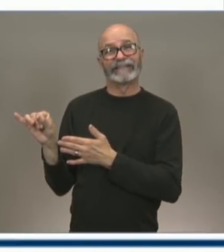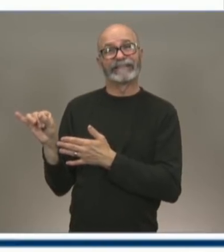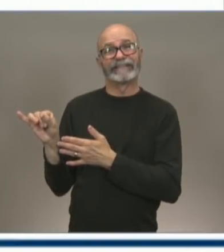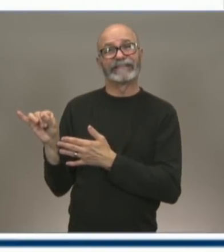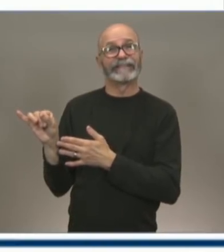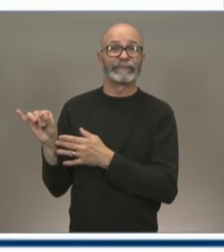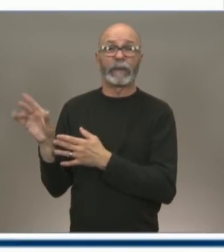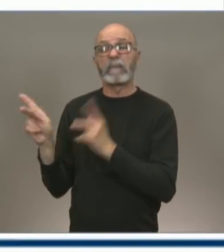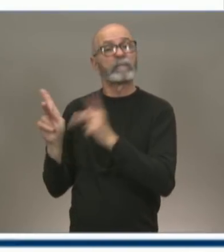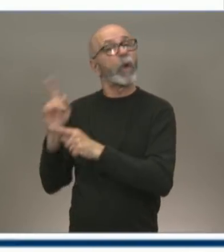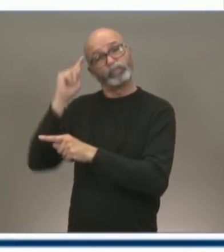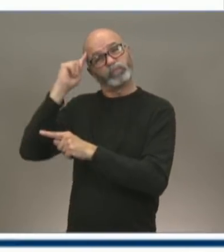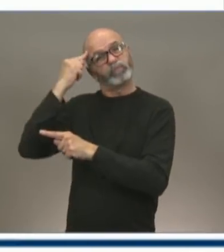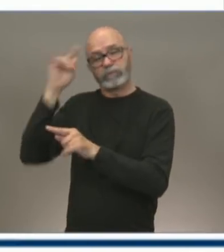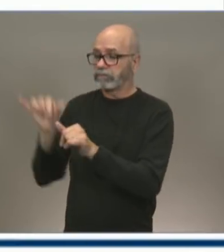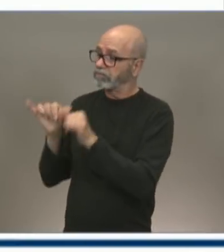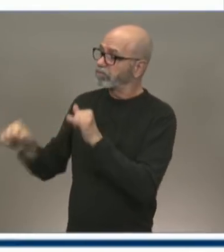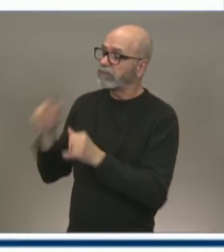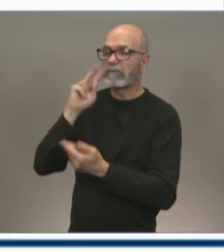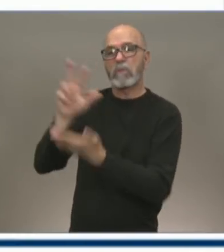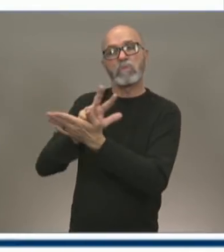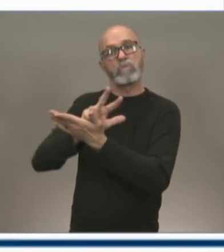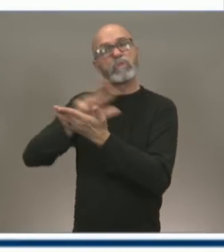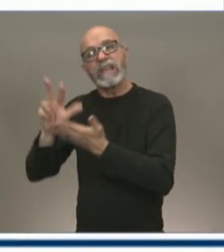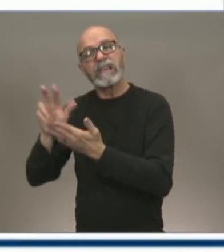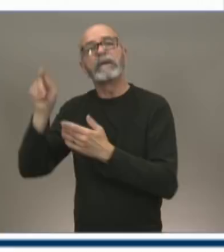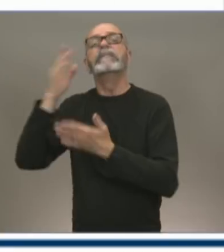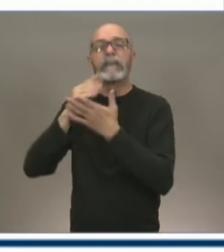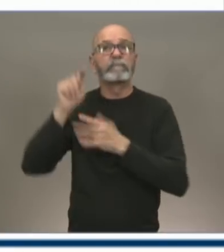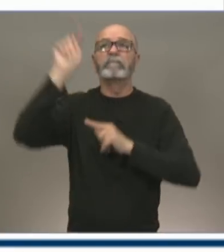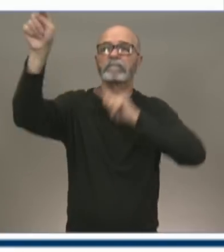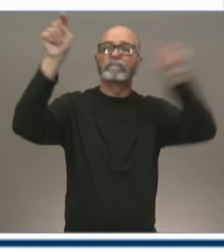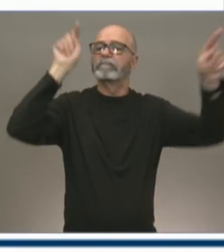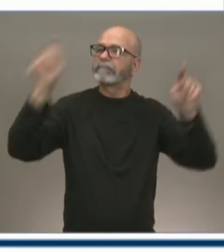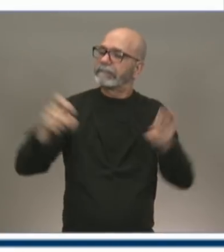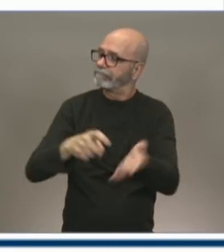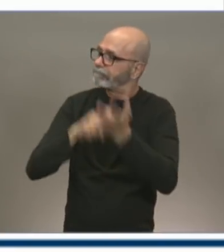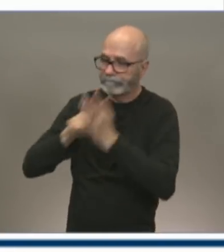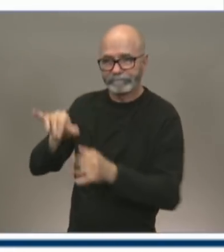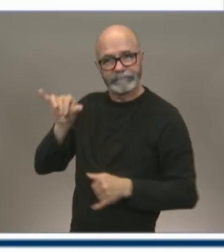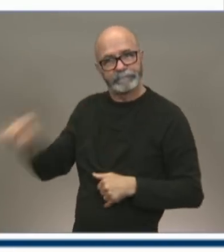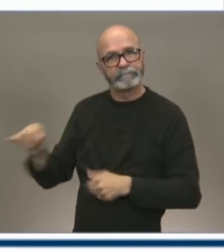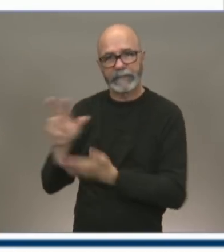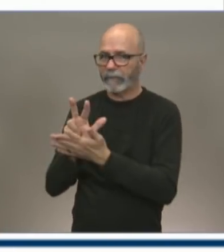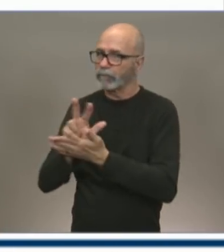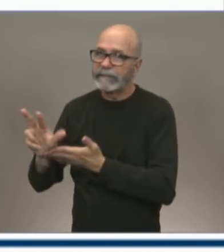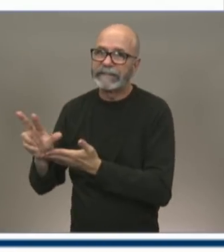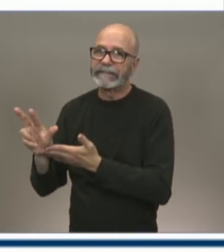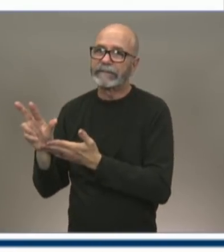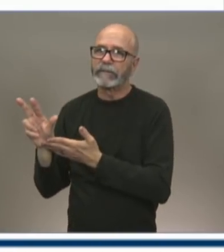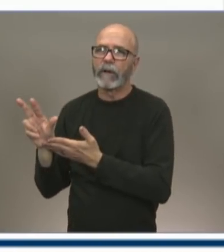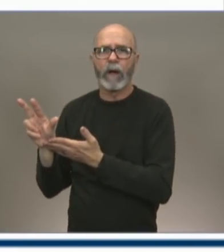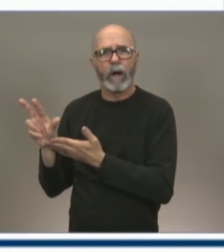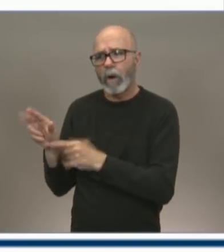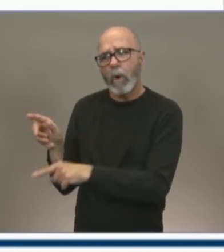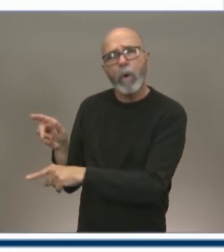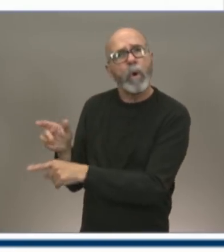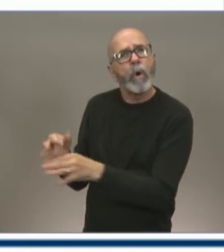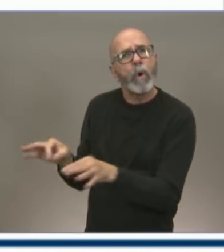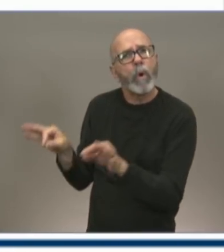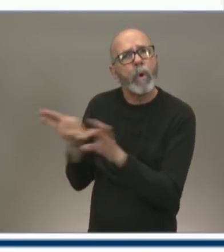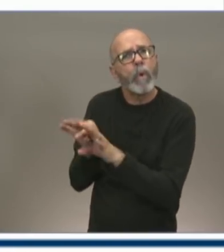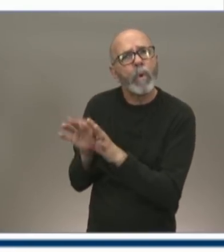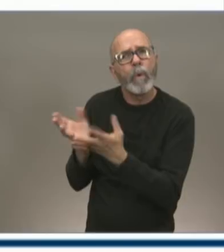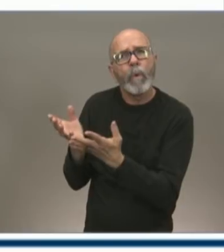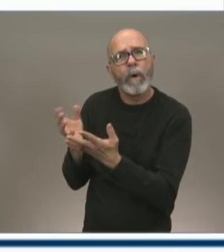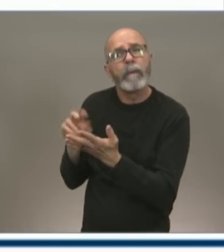around the quarantine, but also we need to understand the value and the fact that